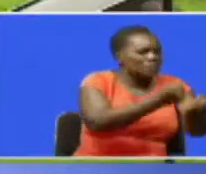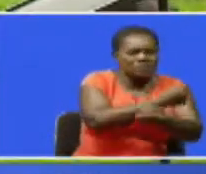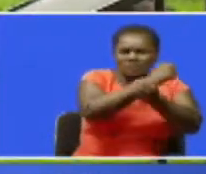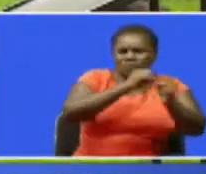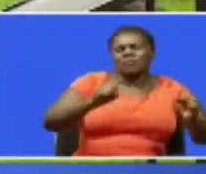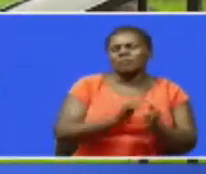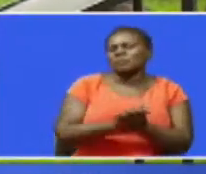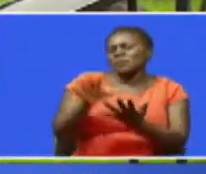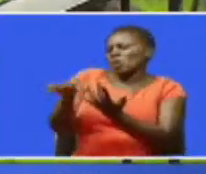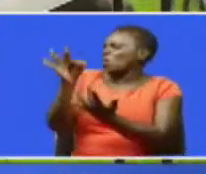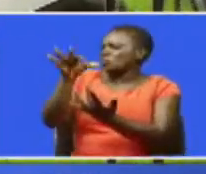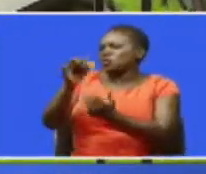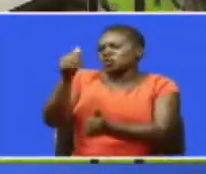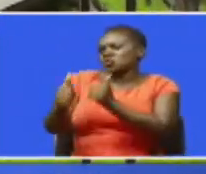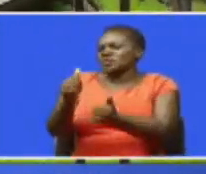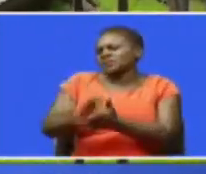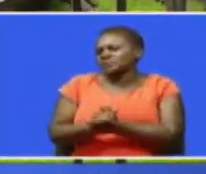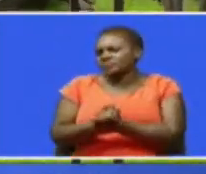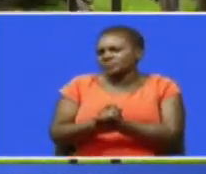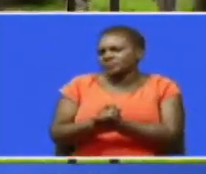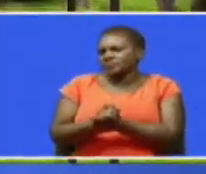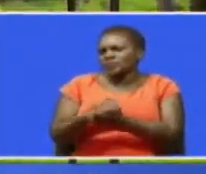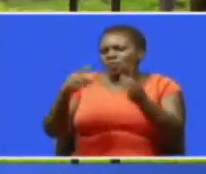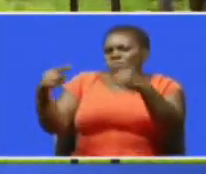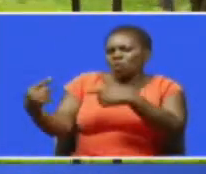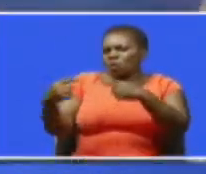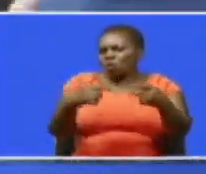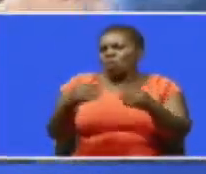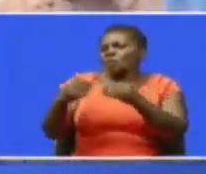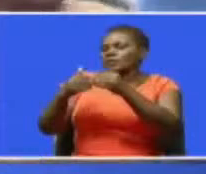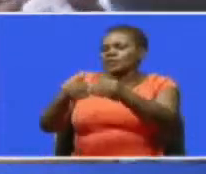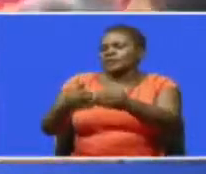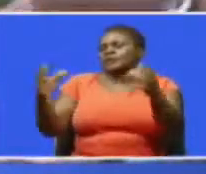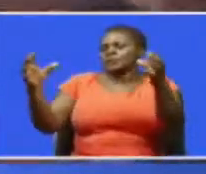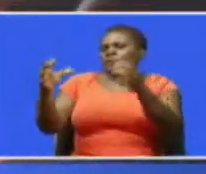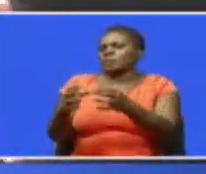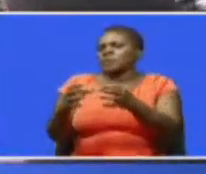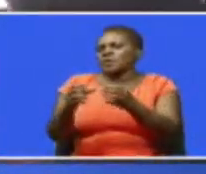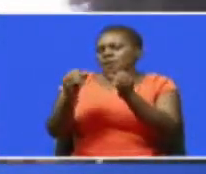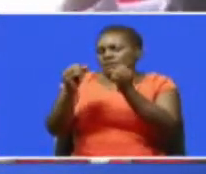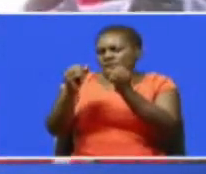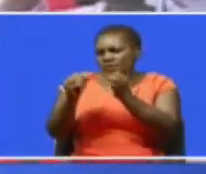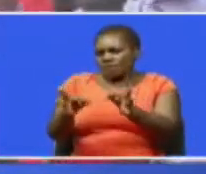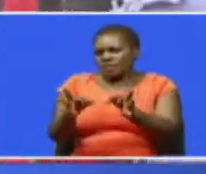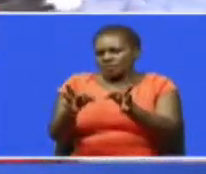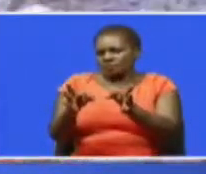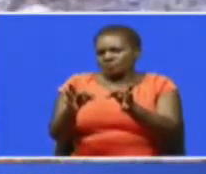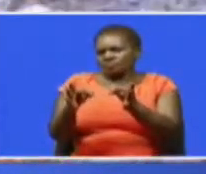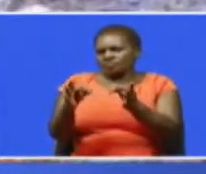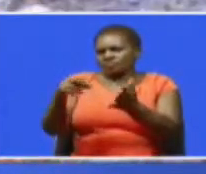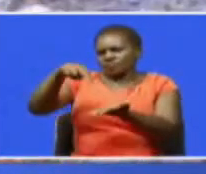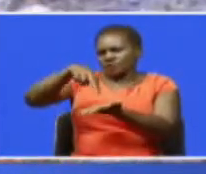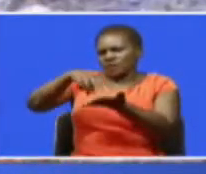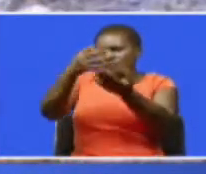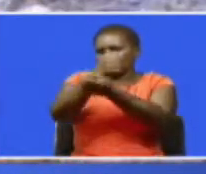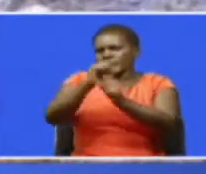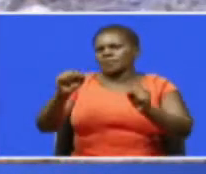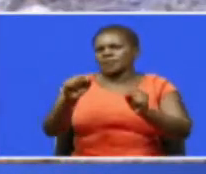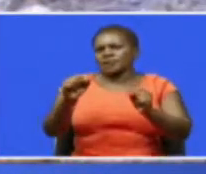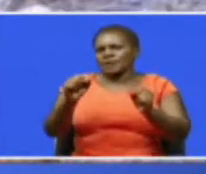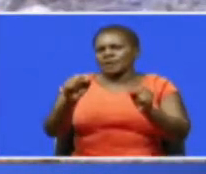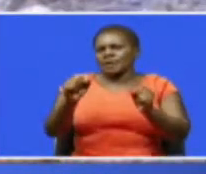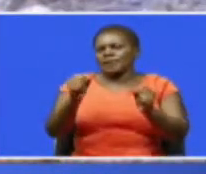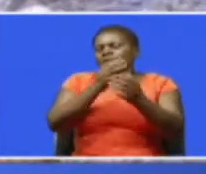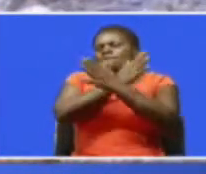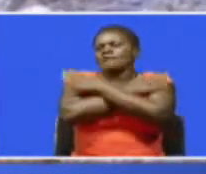But what options remain for Ruto in the battle for the party leadership and the eventual race to State House? While key Ruto